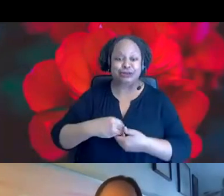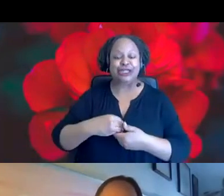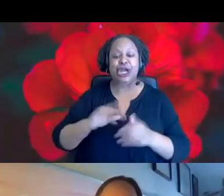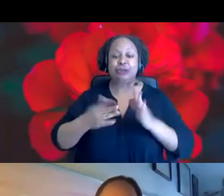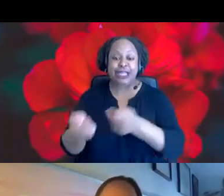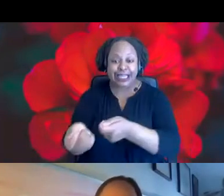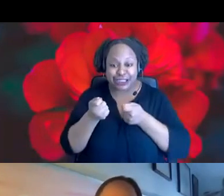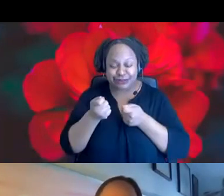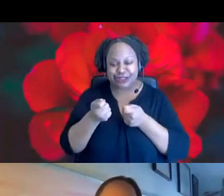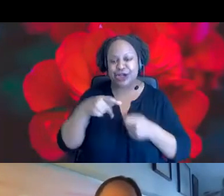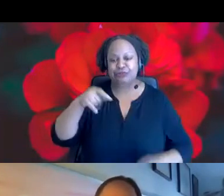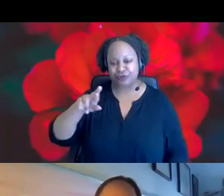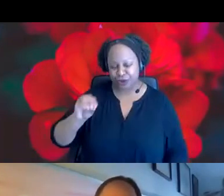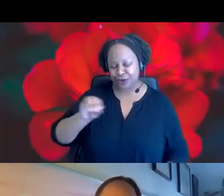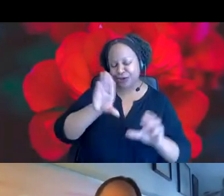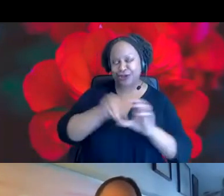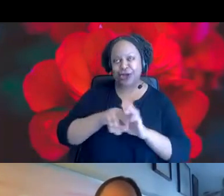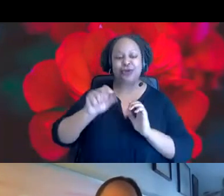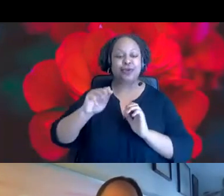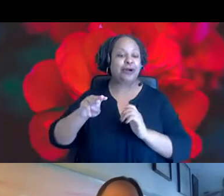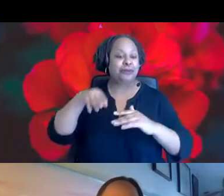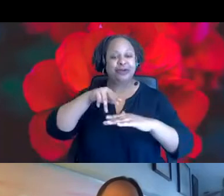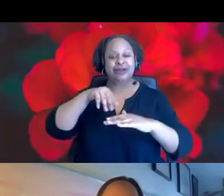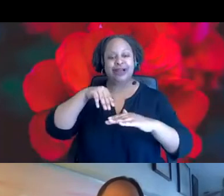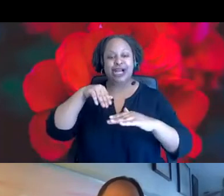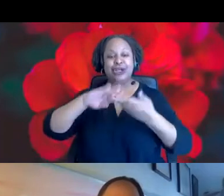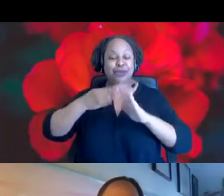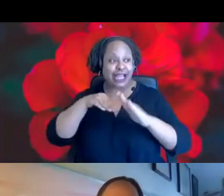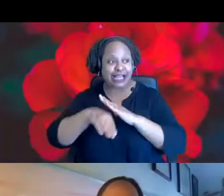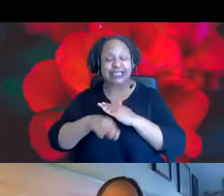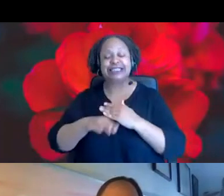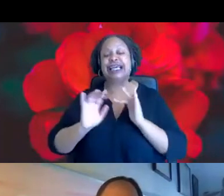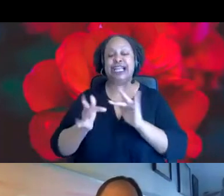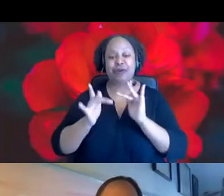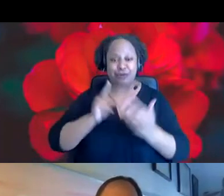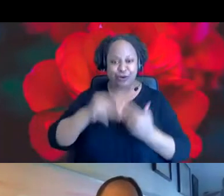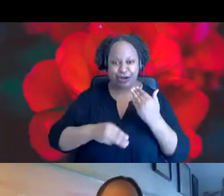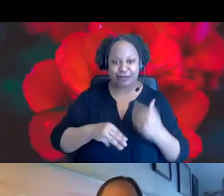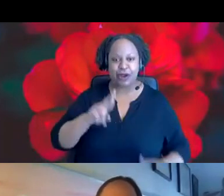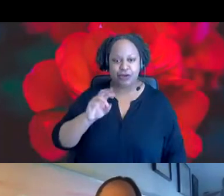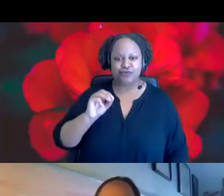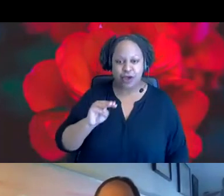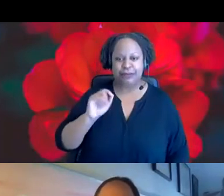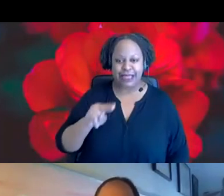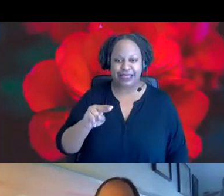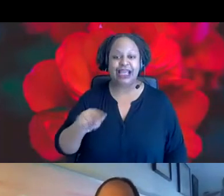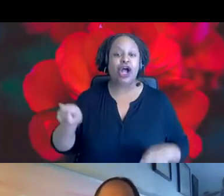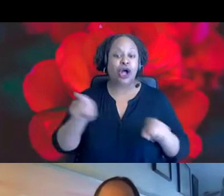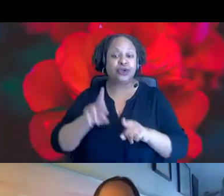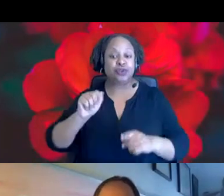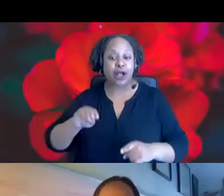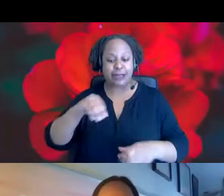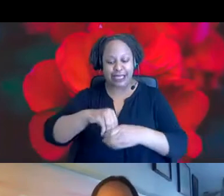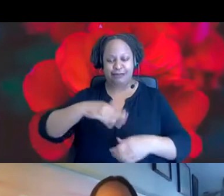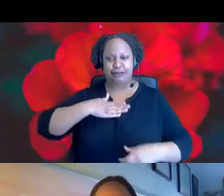Community Access Network program, the ROM in My Backyard program, and the museum accessibility. In her role, she